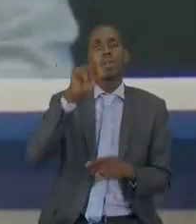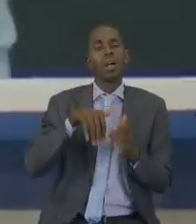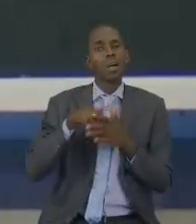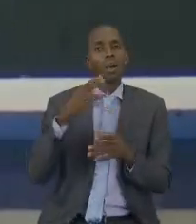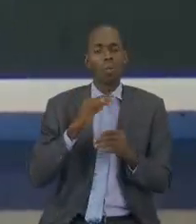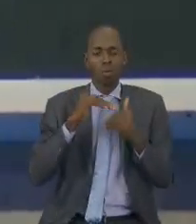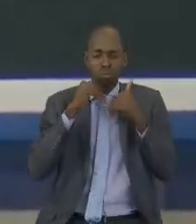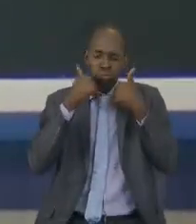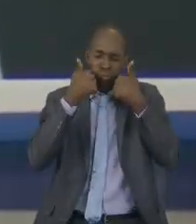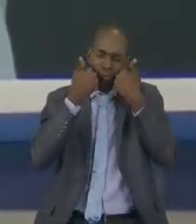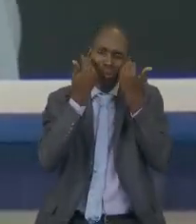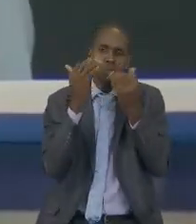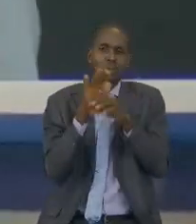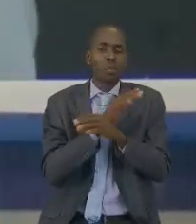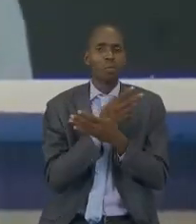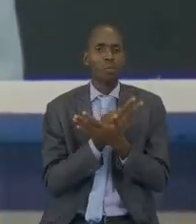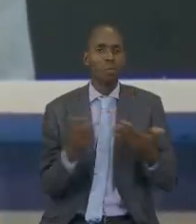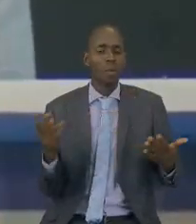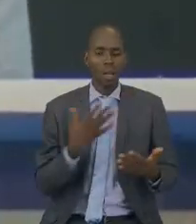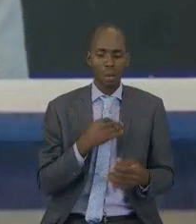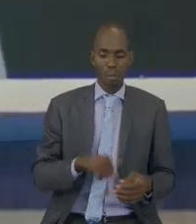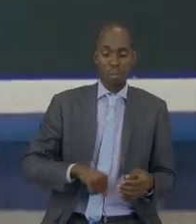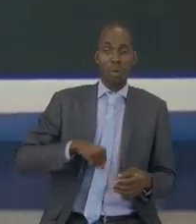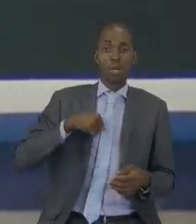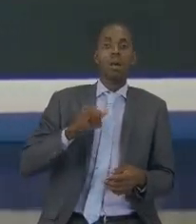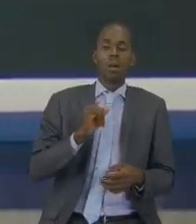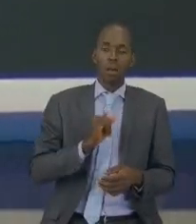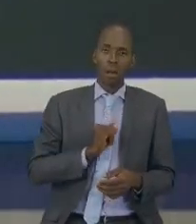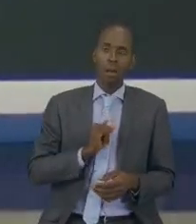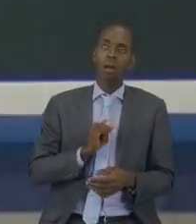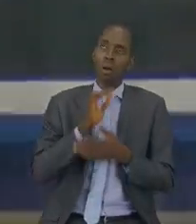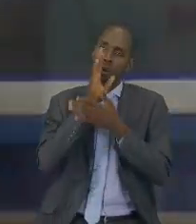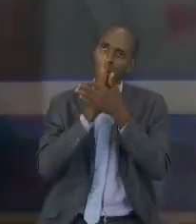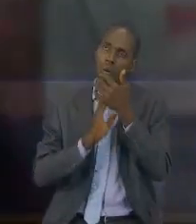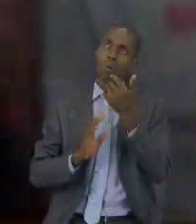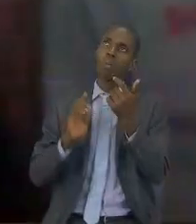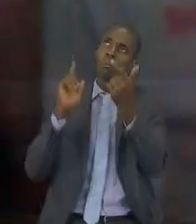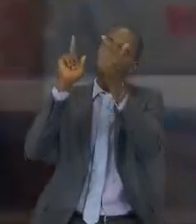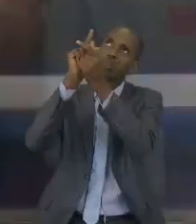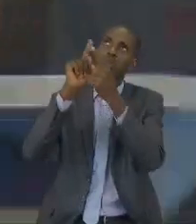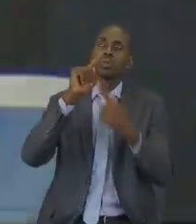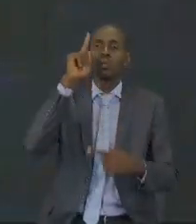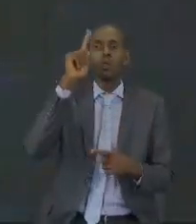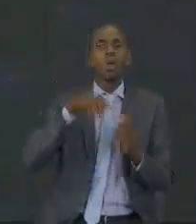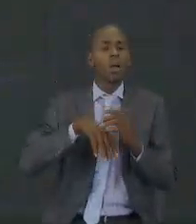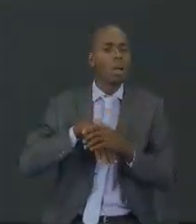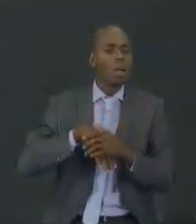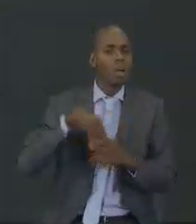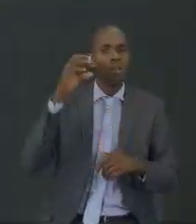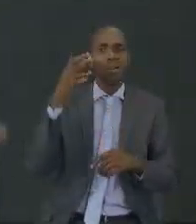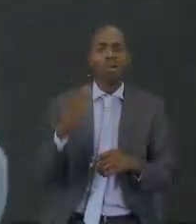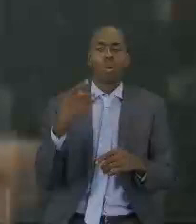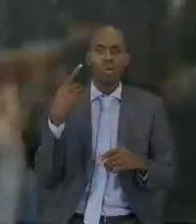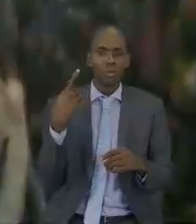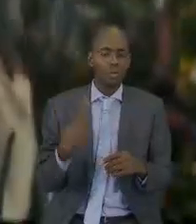shameful failure and pride, I come unto you. Out of